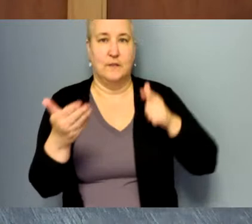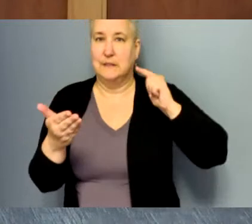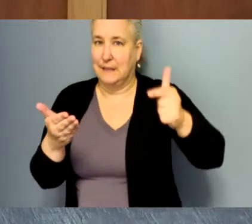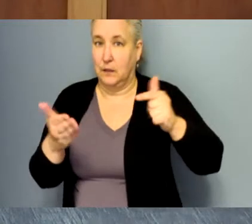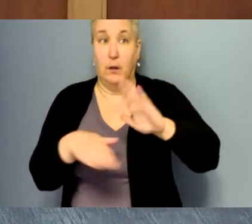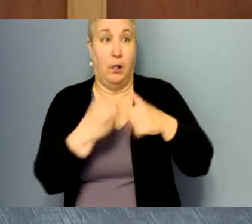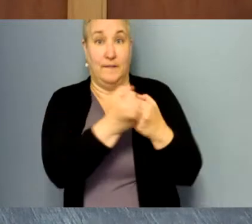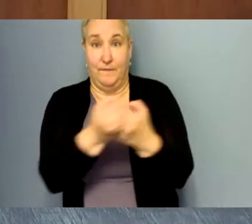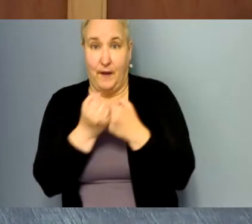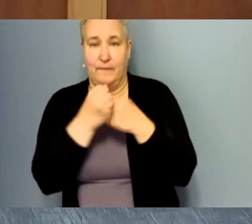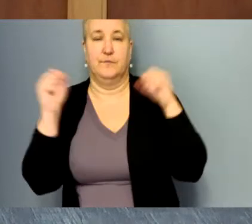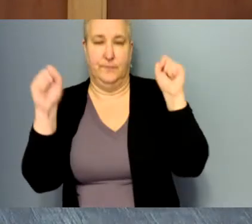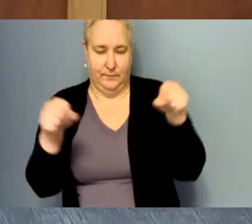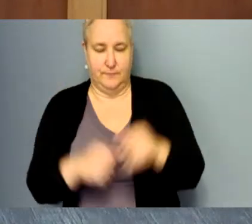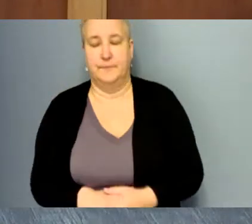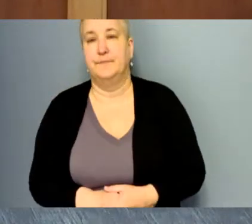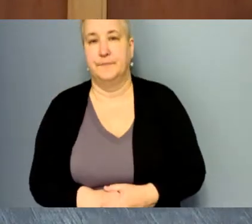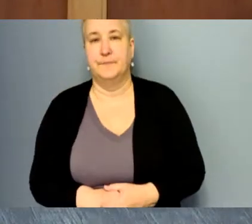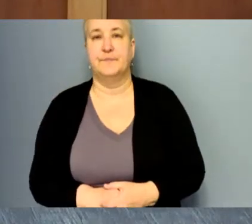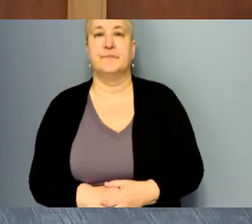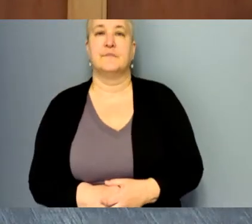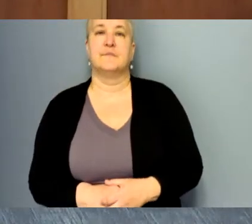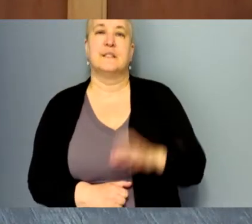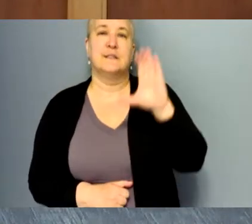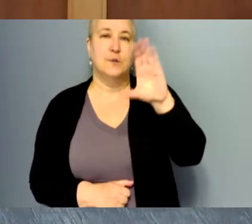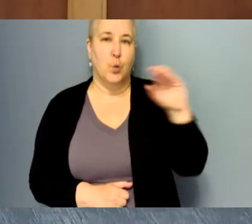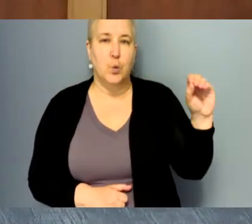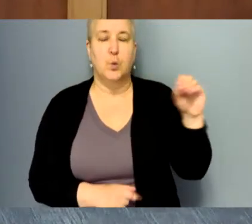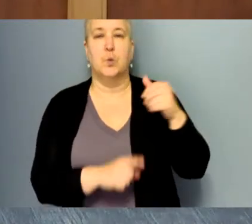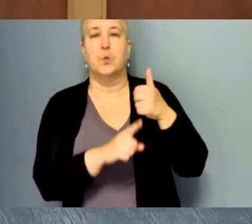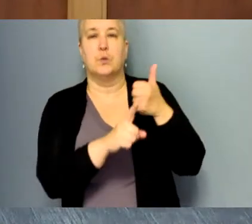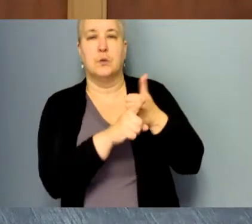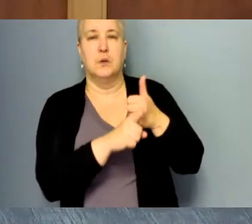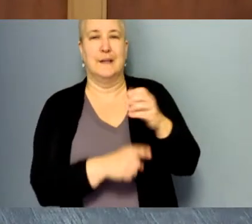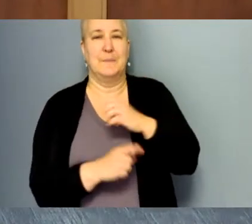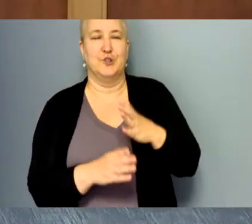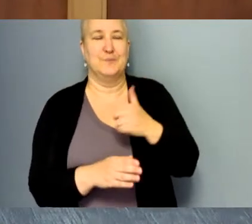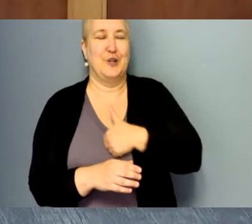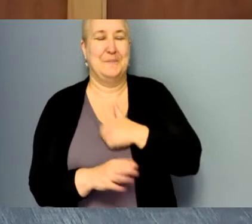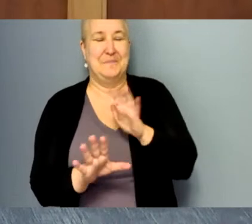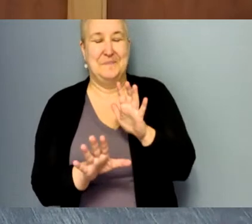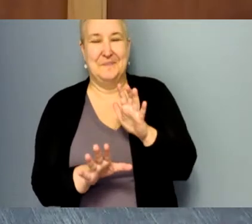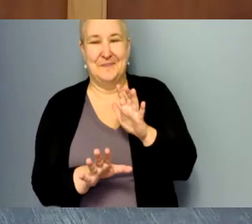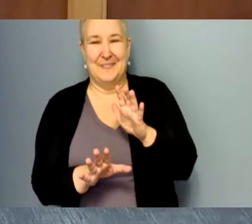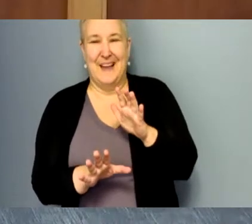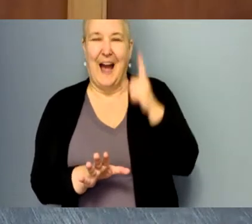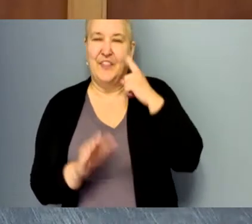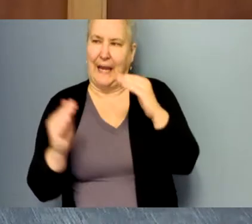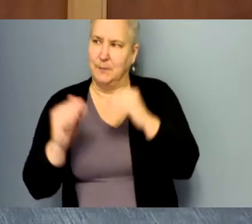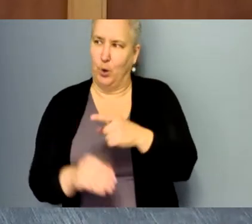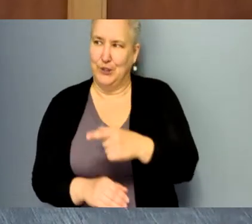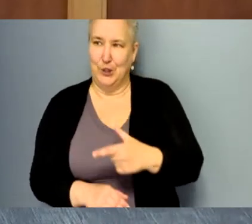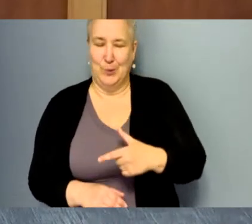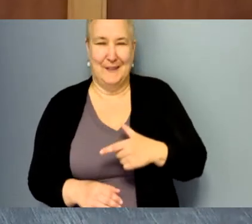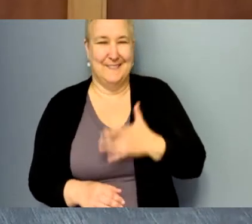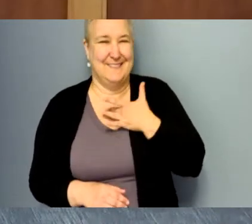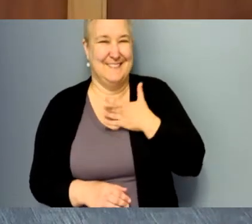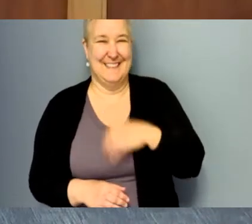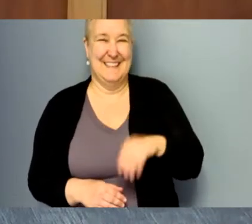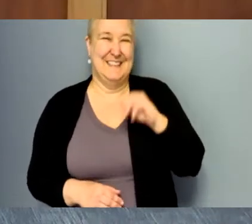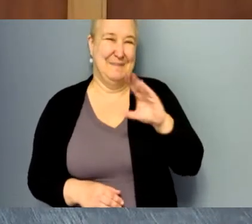in favor? Aye. Chief Operating Officer, Commissioner, sorry, I think I demoted you. Ms.